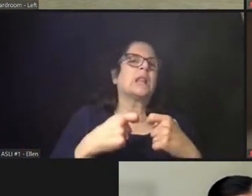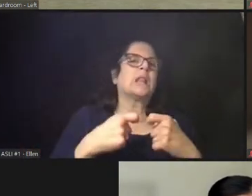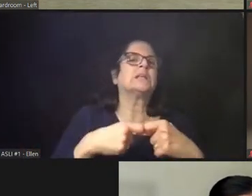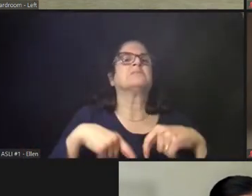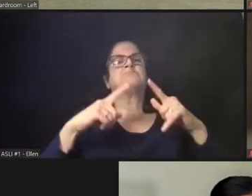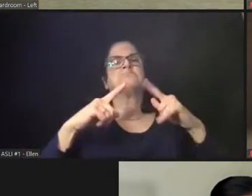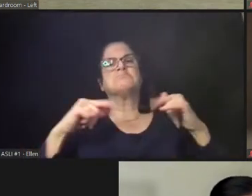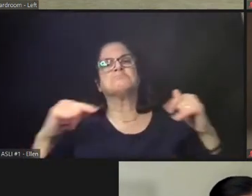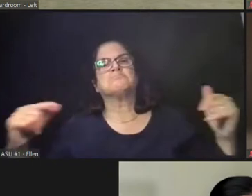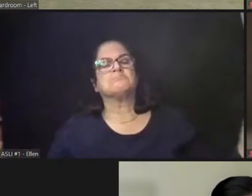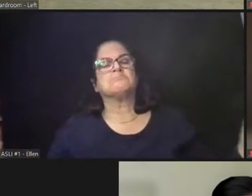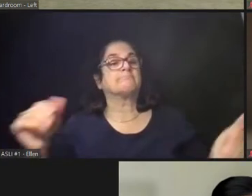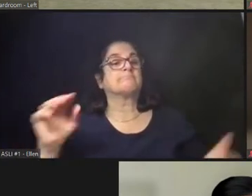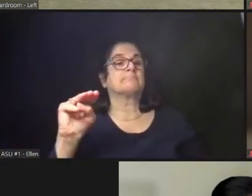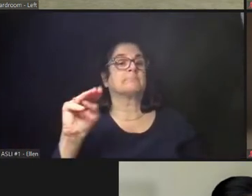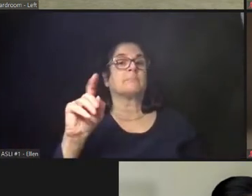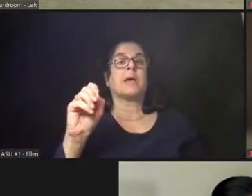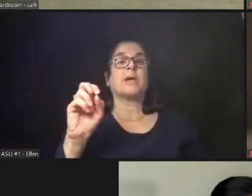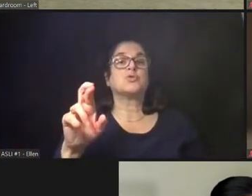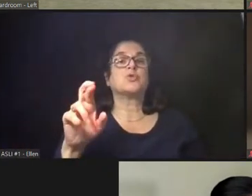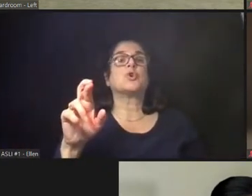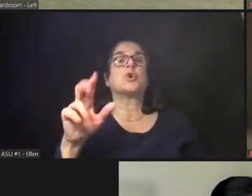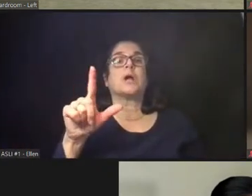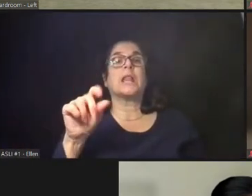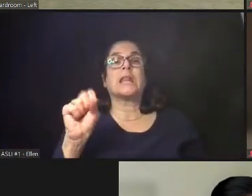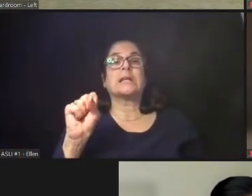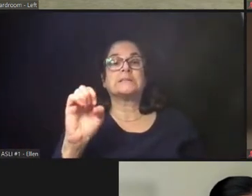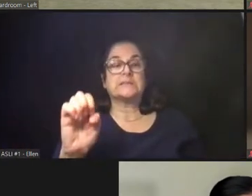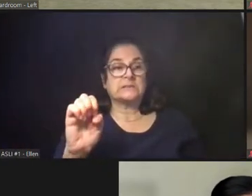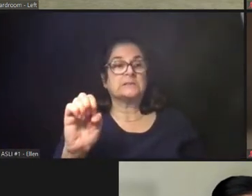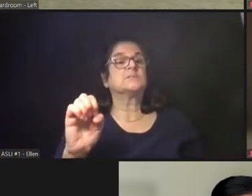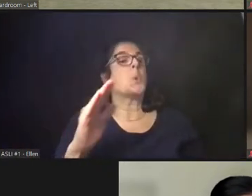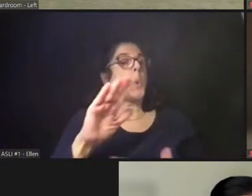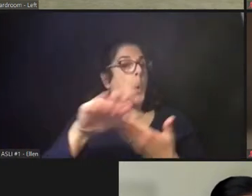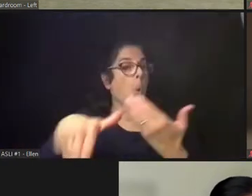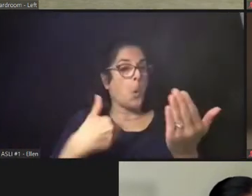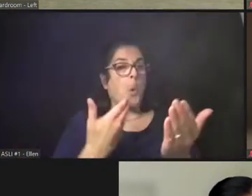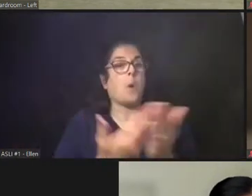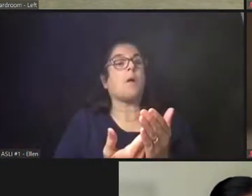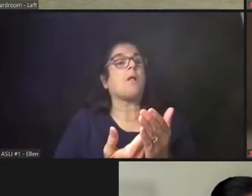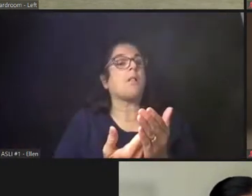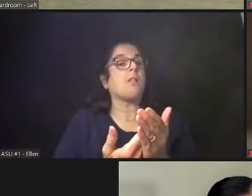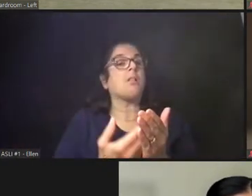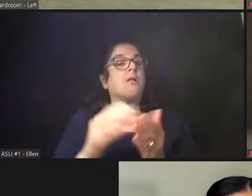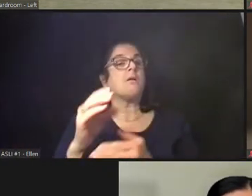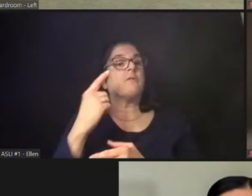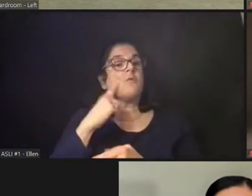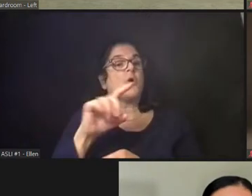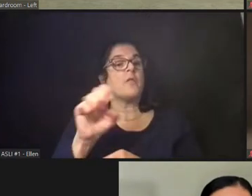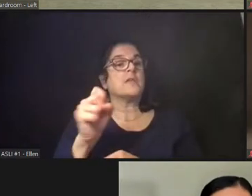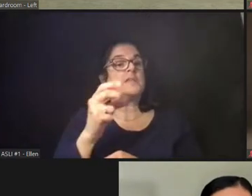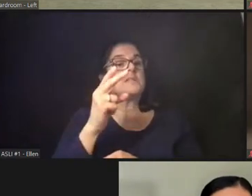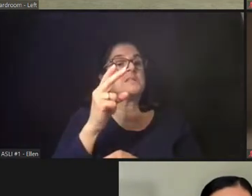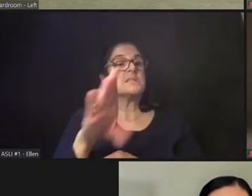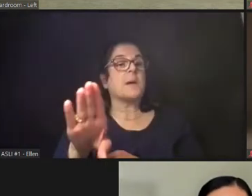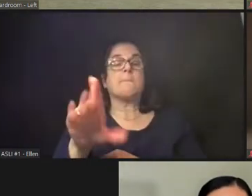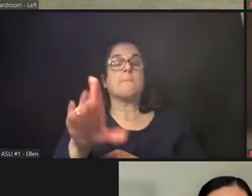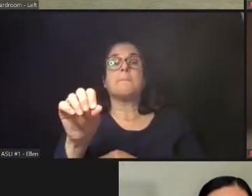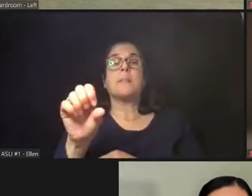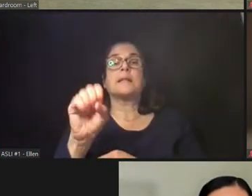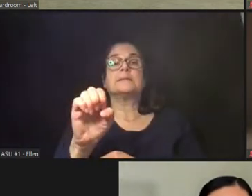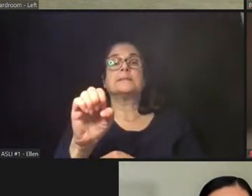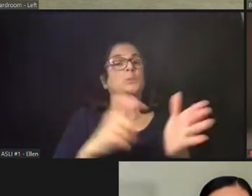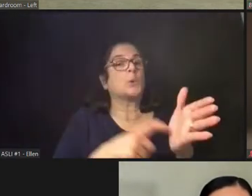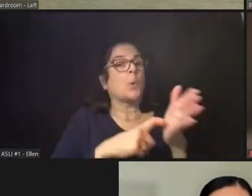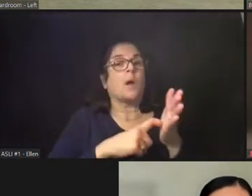terms of the master lease agreement with Sterling Racine, all amendments of the sublease require CTA approval, which cannot reasonably be withheld. I'm happy to take any questions on this